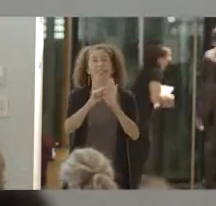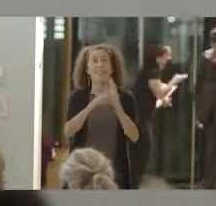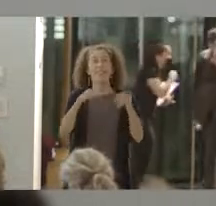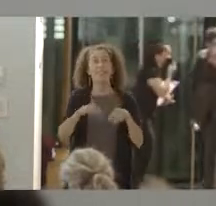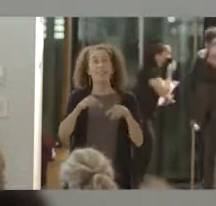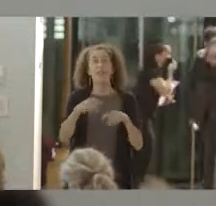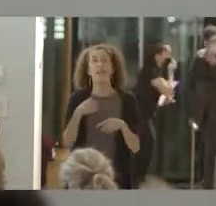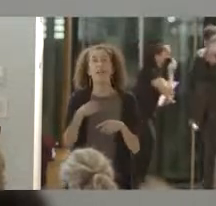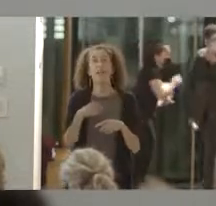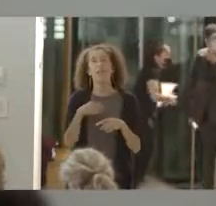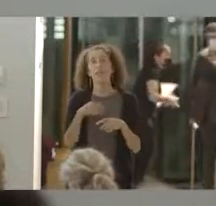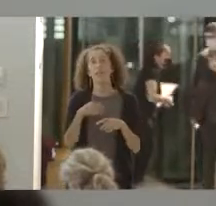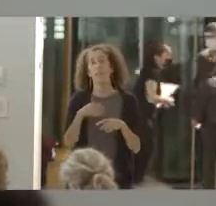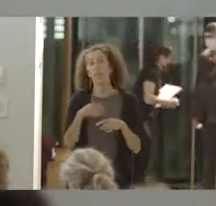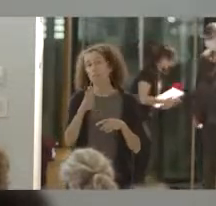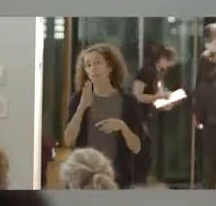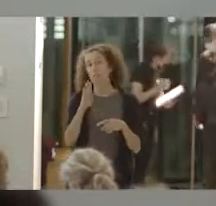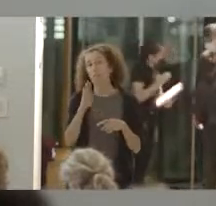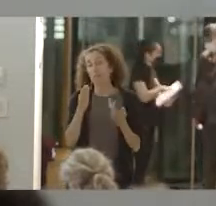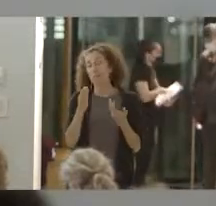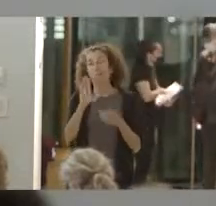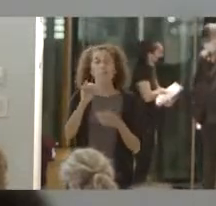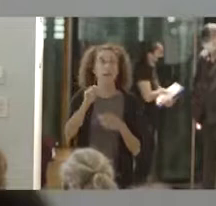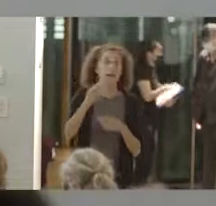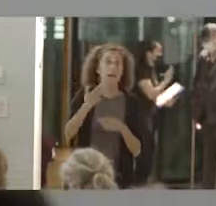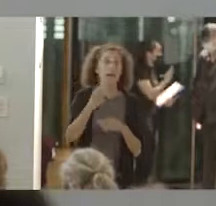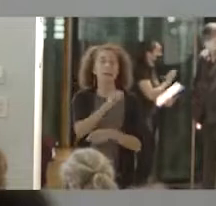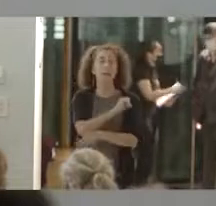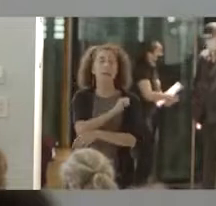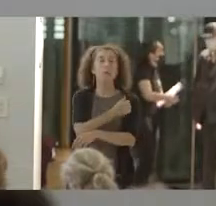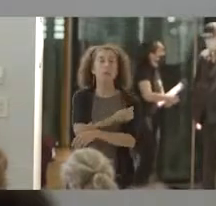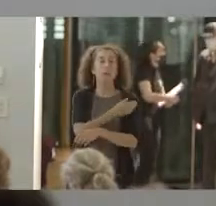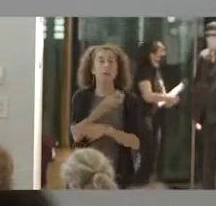capability to fund the projects, and we